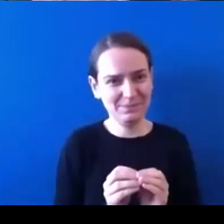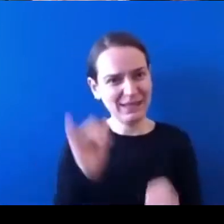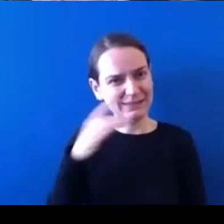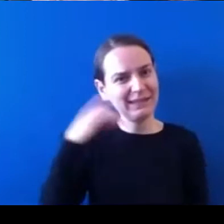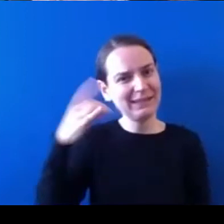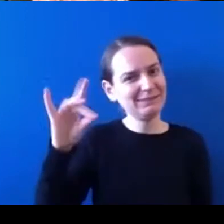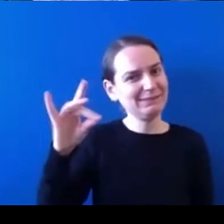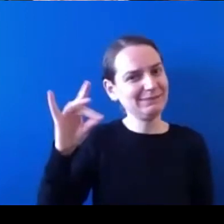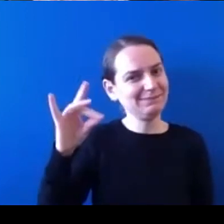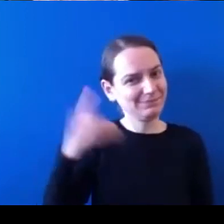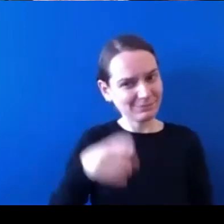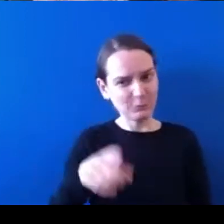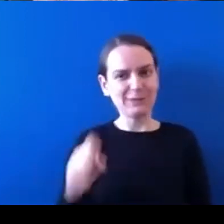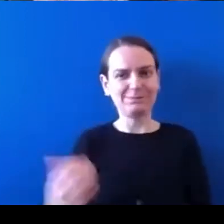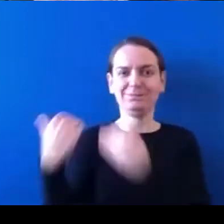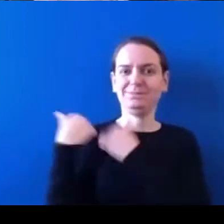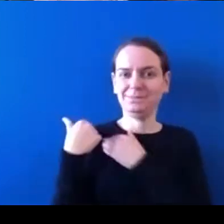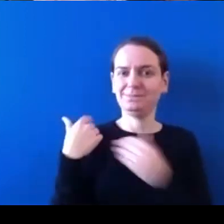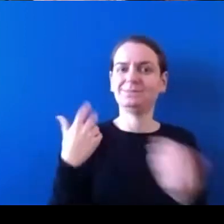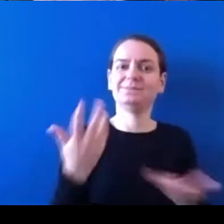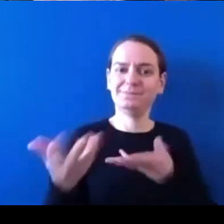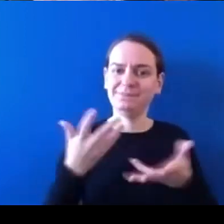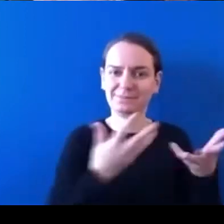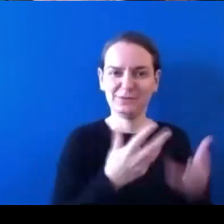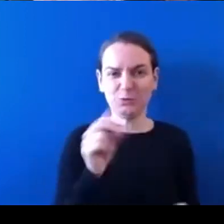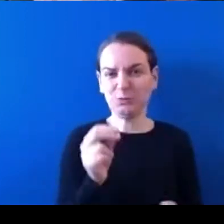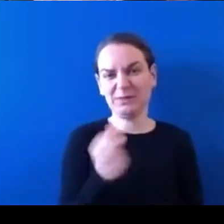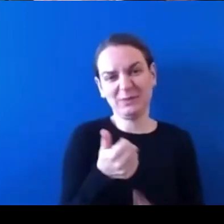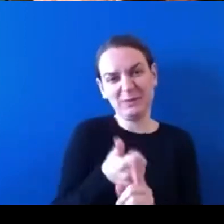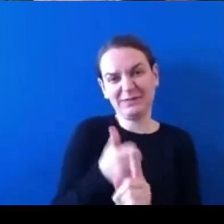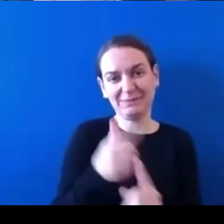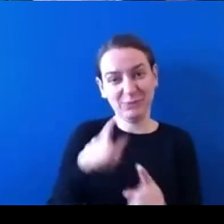Don't wait until the last month of the semester to get help.